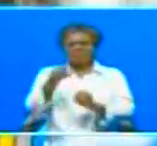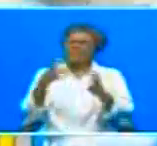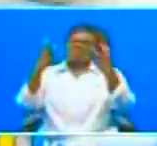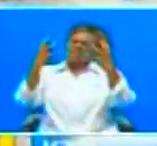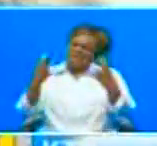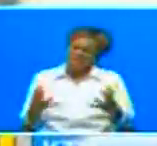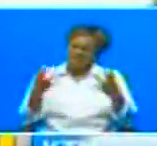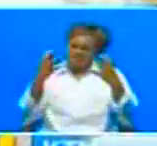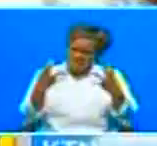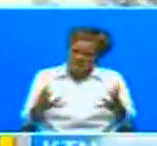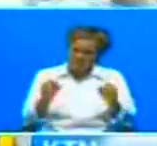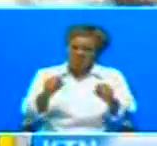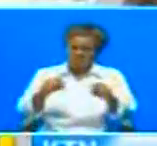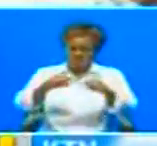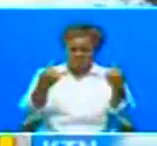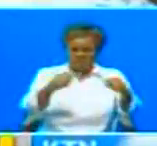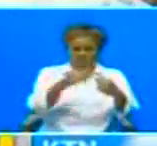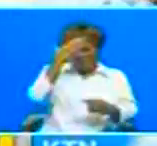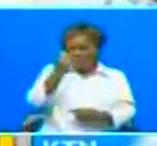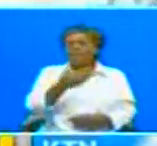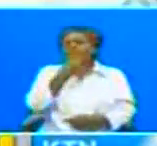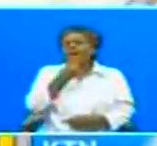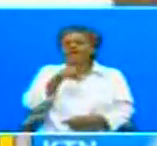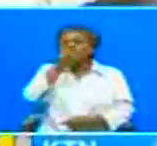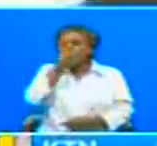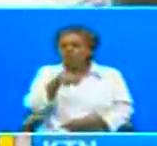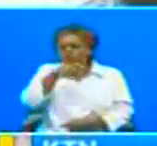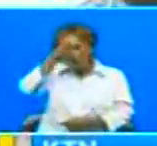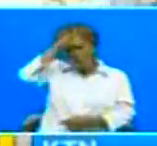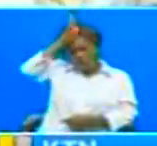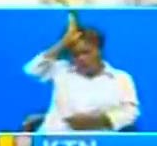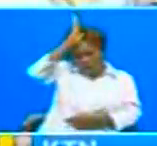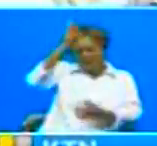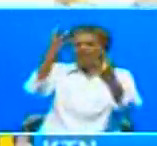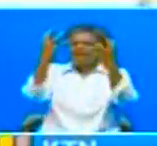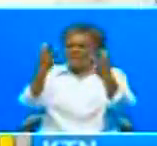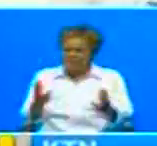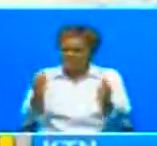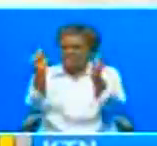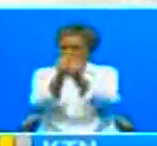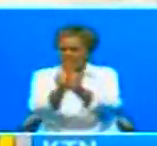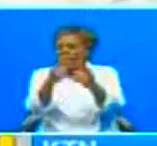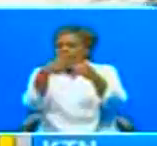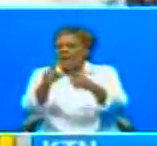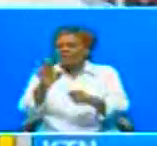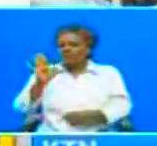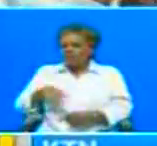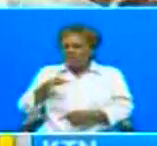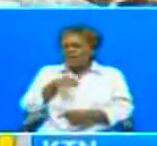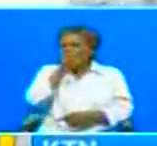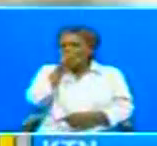heavy and may lead to injuries, since the male chicken weigh up to 10 kilograms, while the hens weigh about